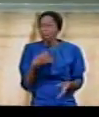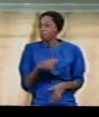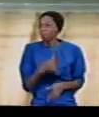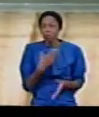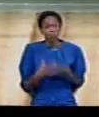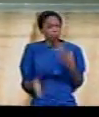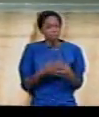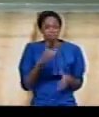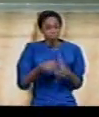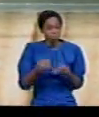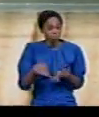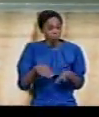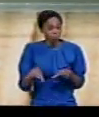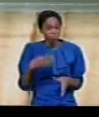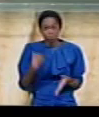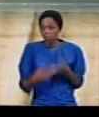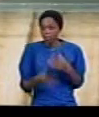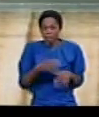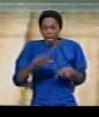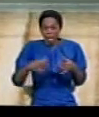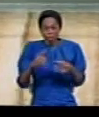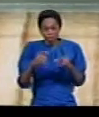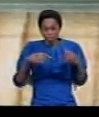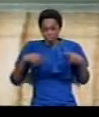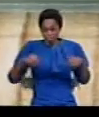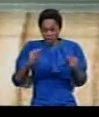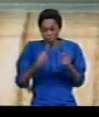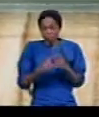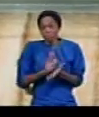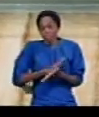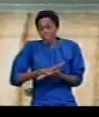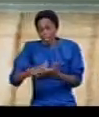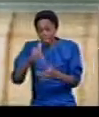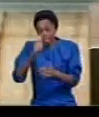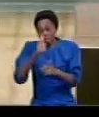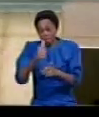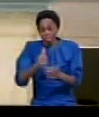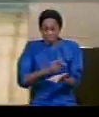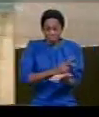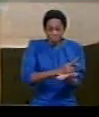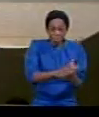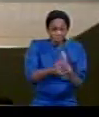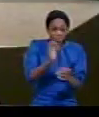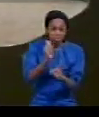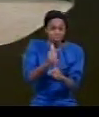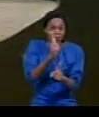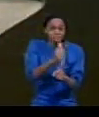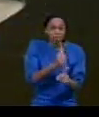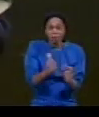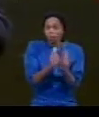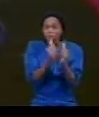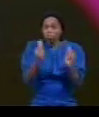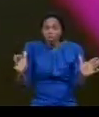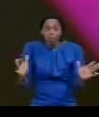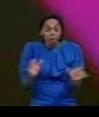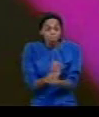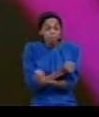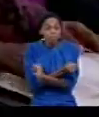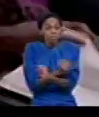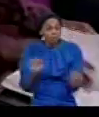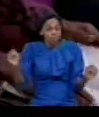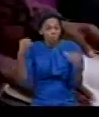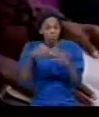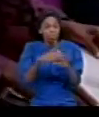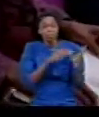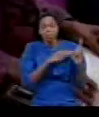matter how you try to be clean by yourself, righteous by yourself, without salvation in